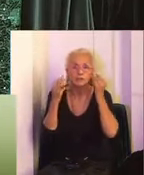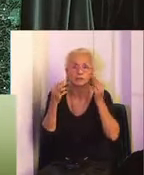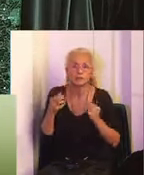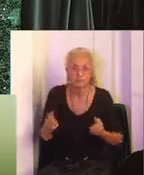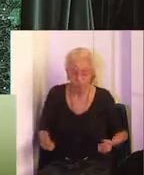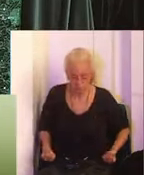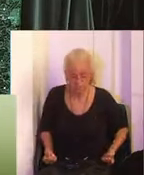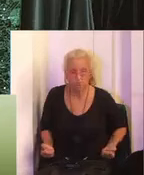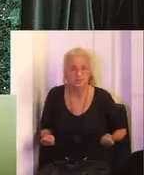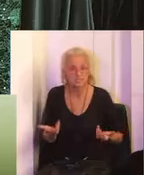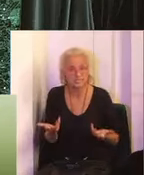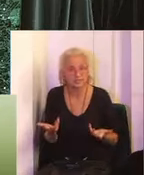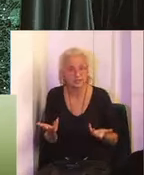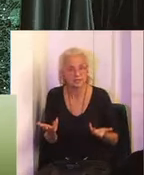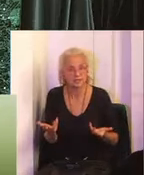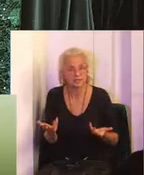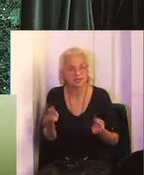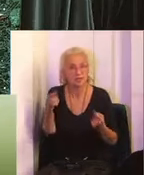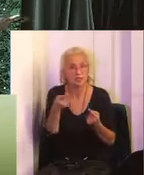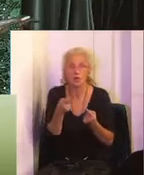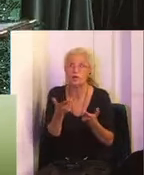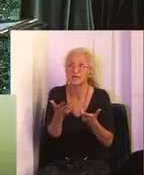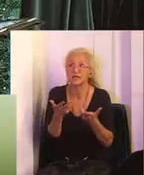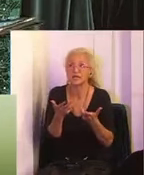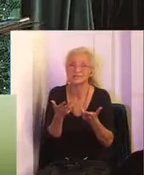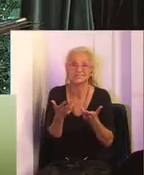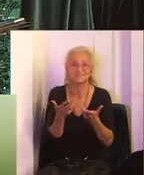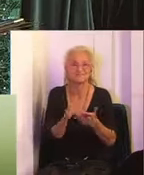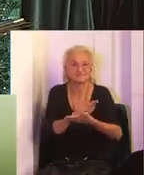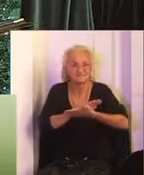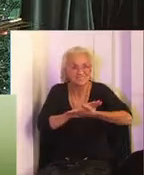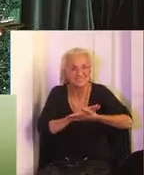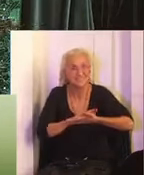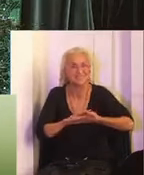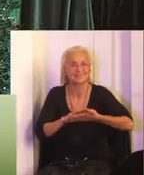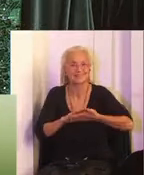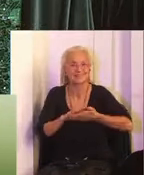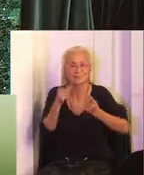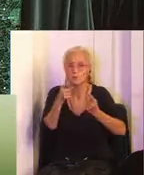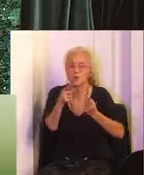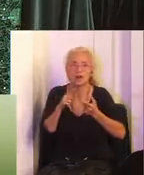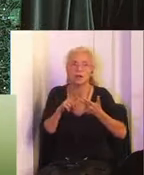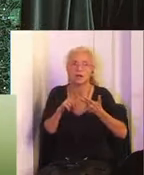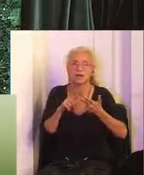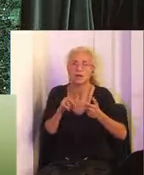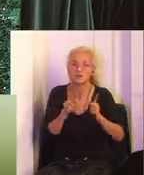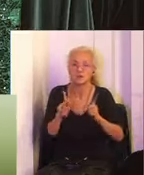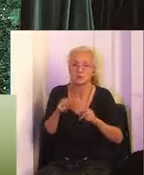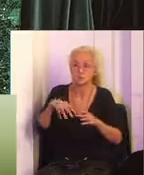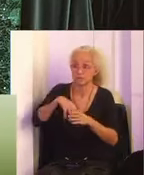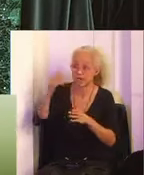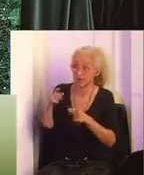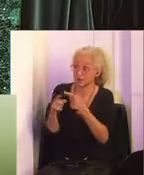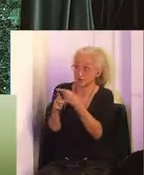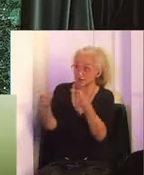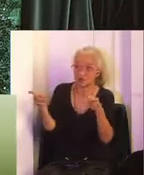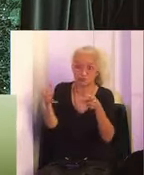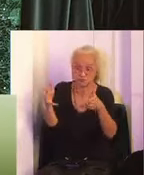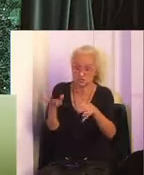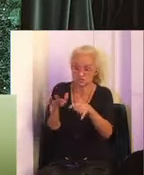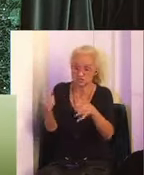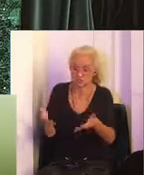generosity. The point is kindness. The point is there are people out there in the rest of the